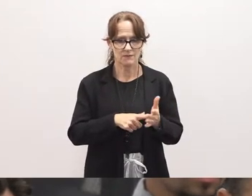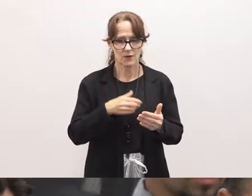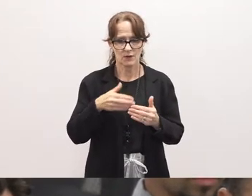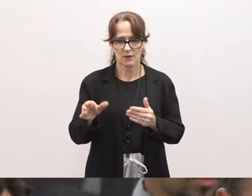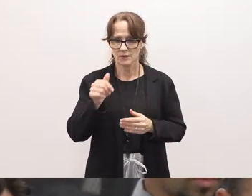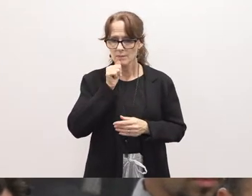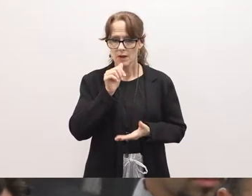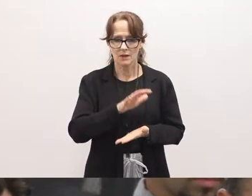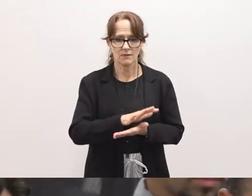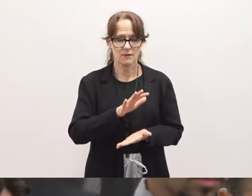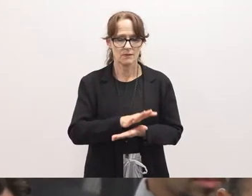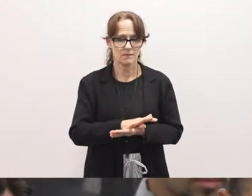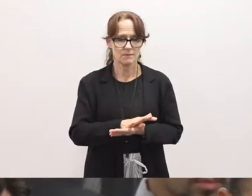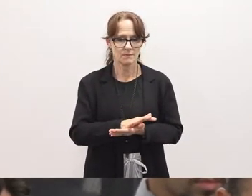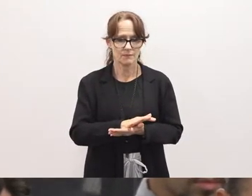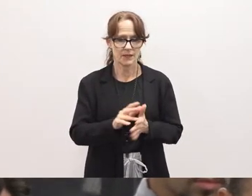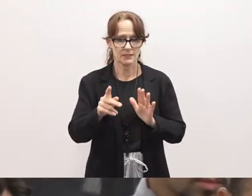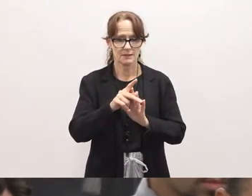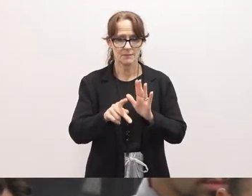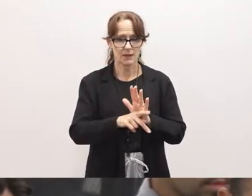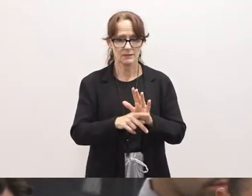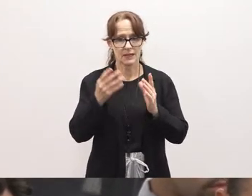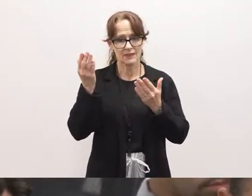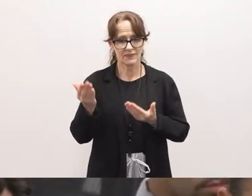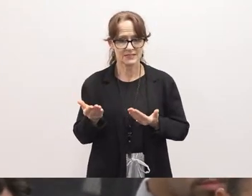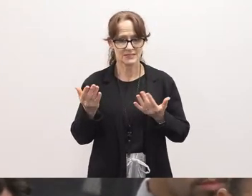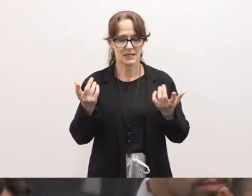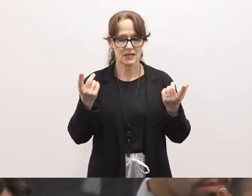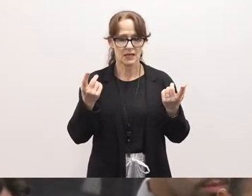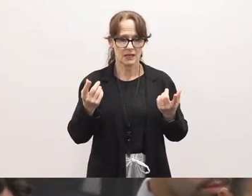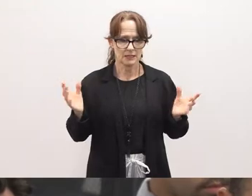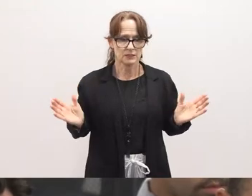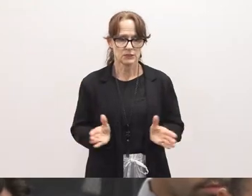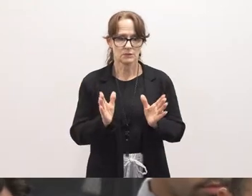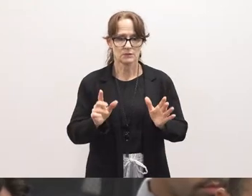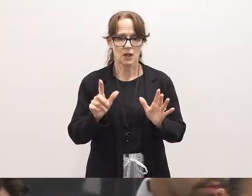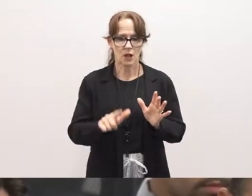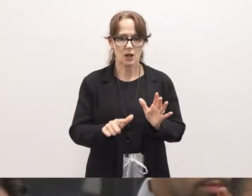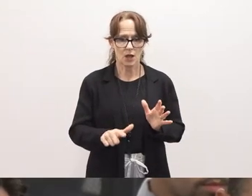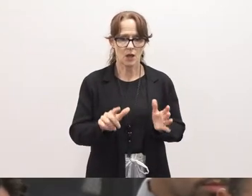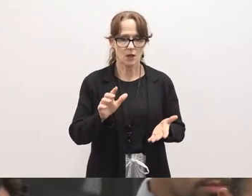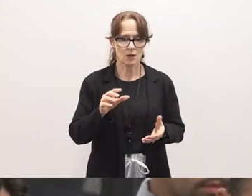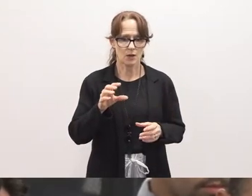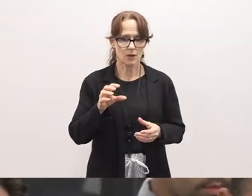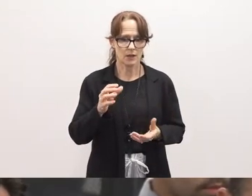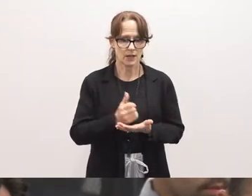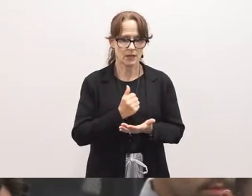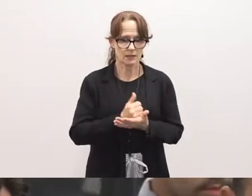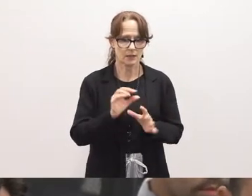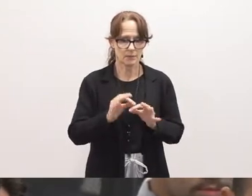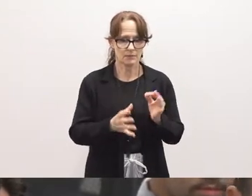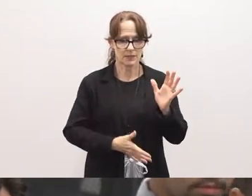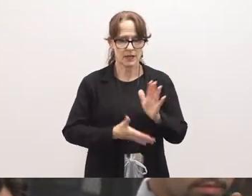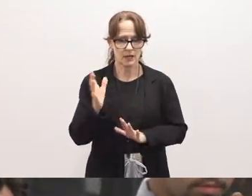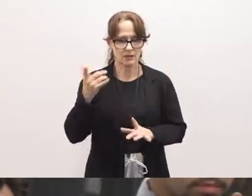kids to private school, and it's policies like this that are pushing so many low-income families out of California. Thank